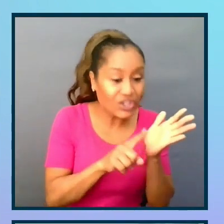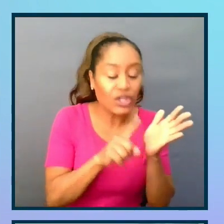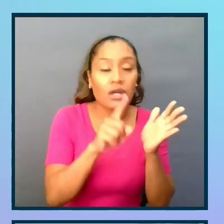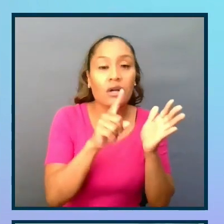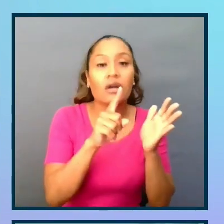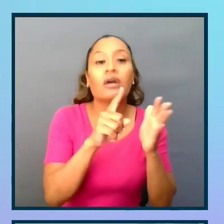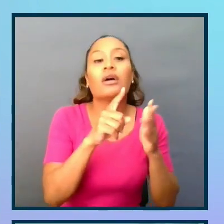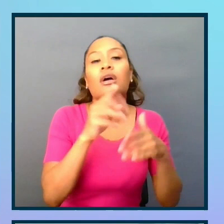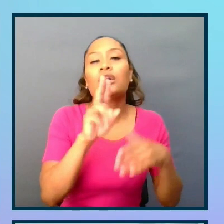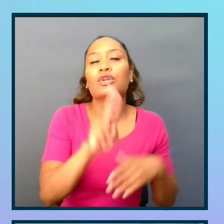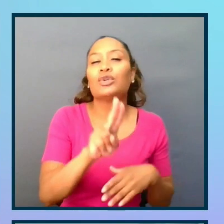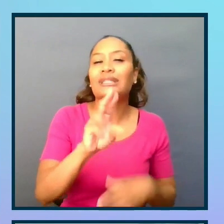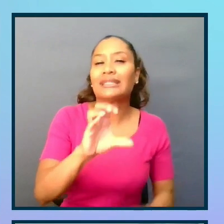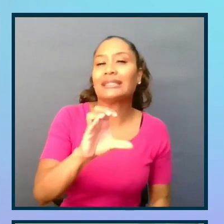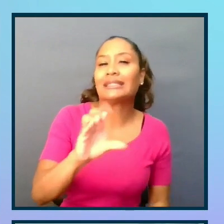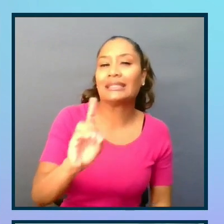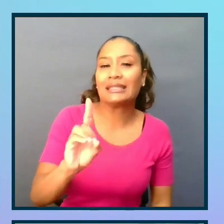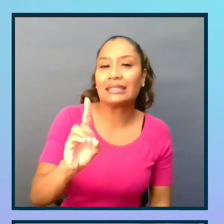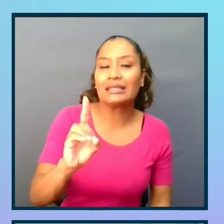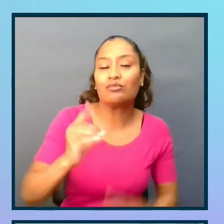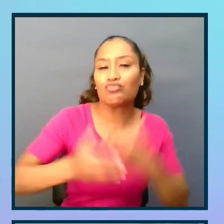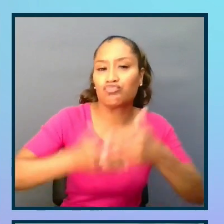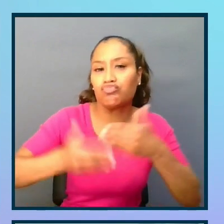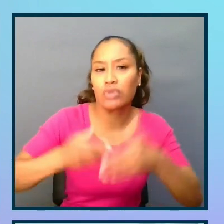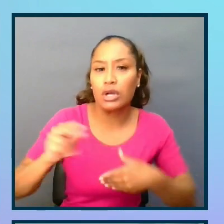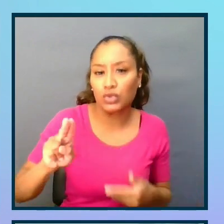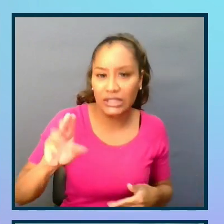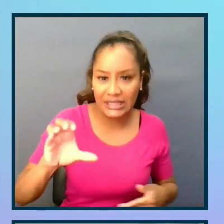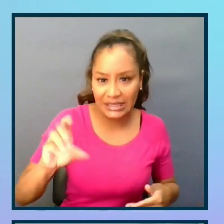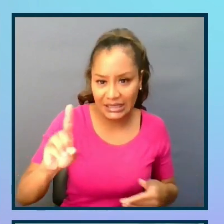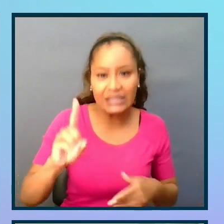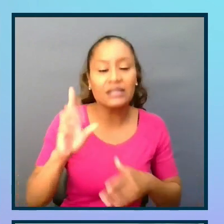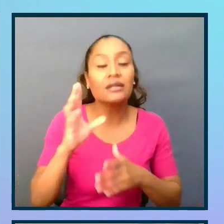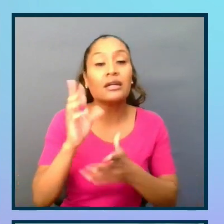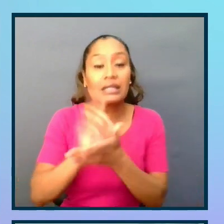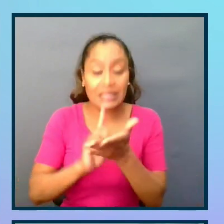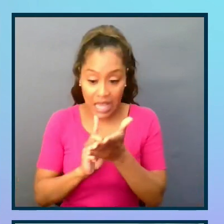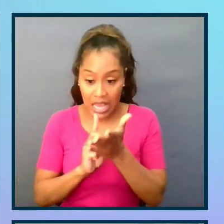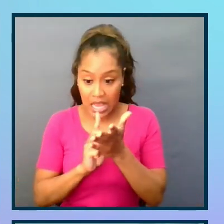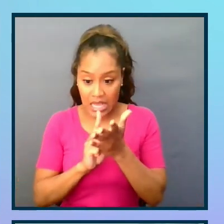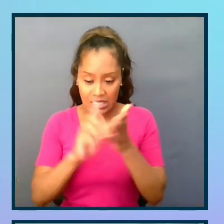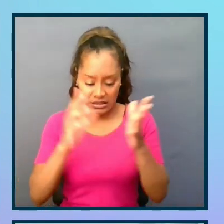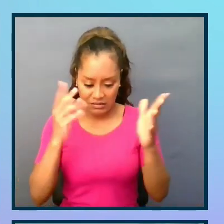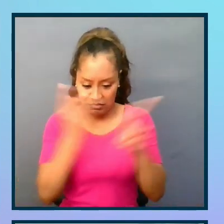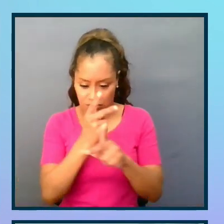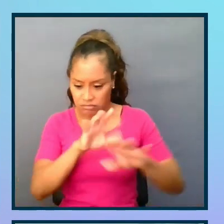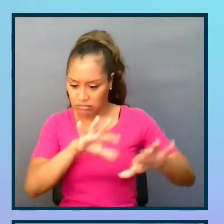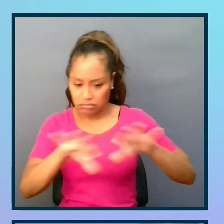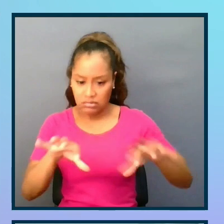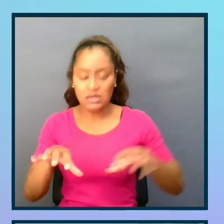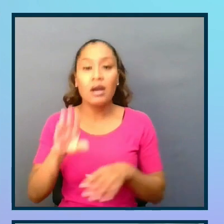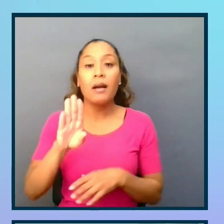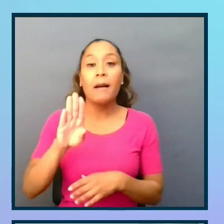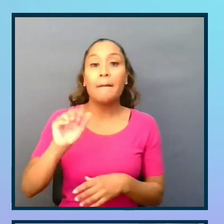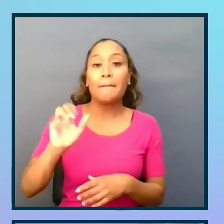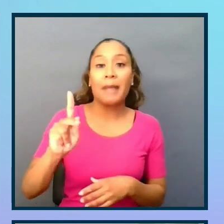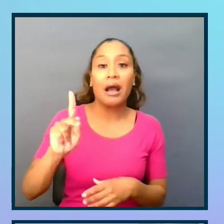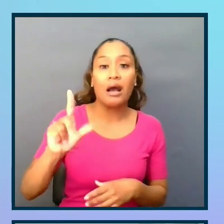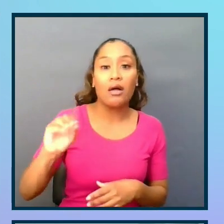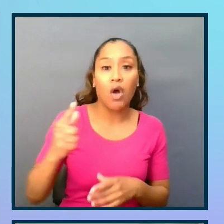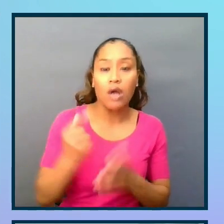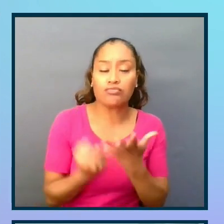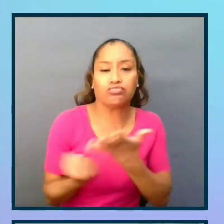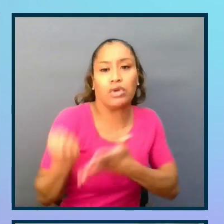go through a UCD process. The designs are broken down, backlog is prioritized, features are developed,